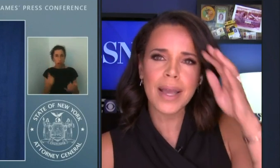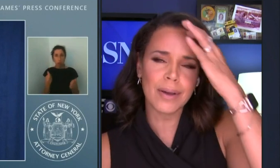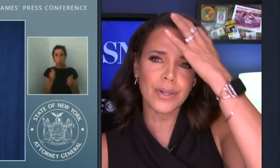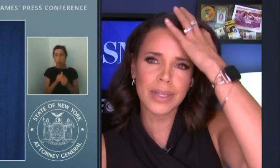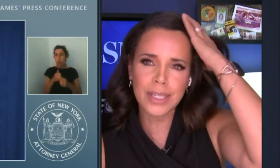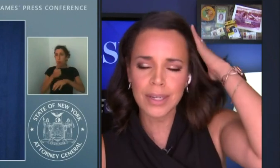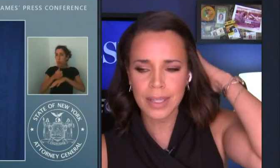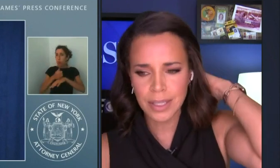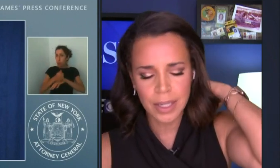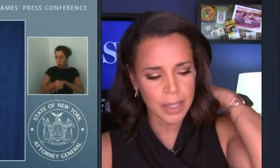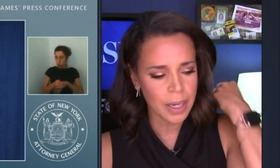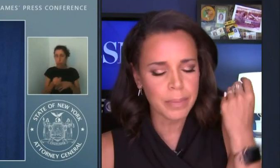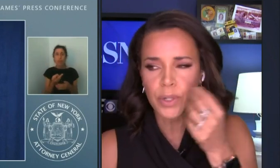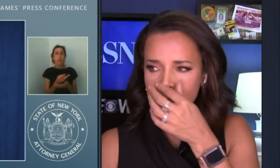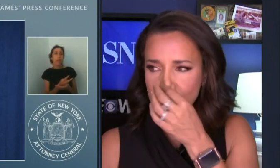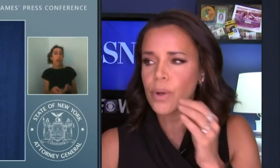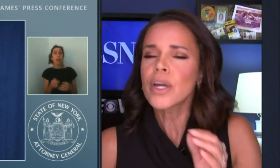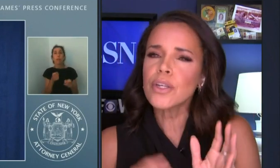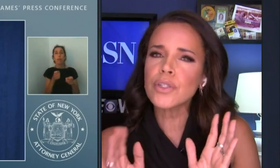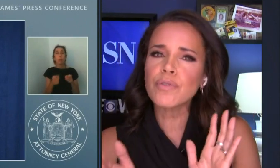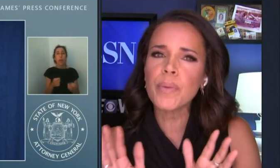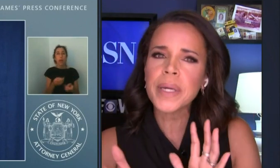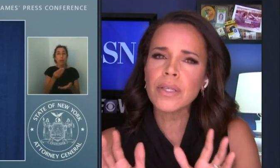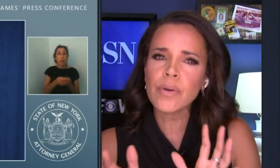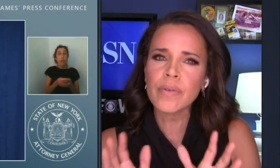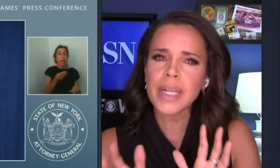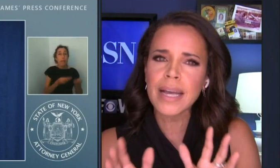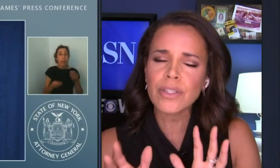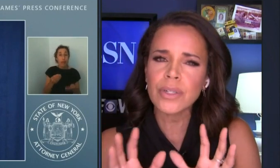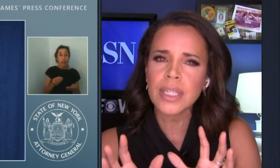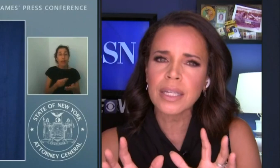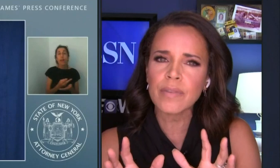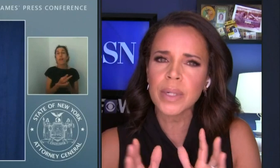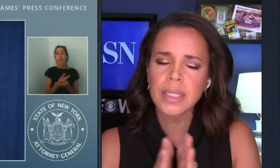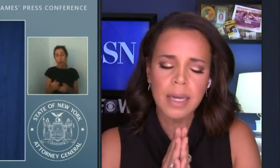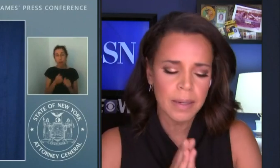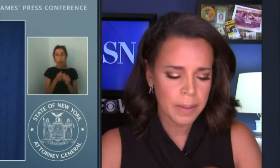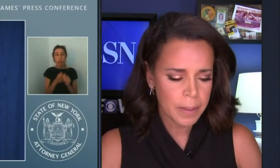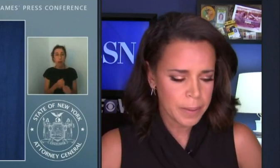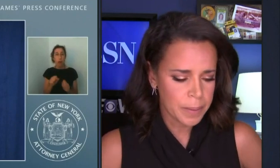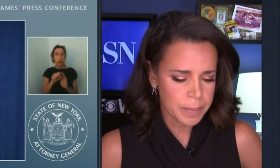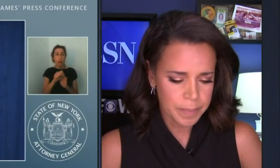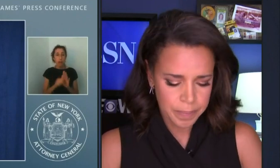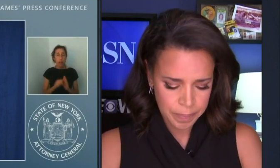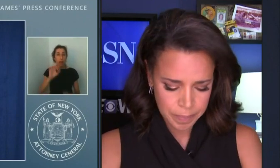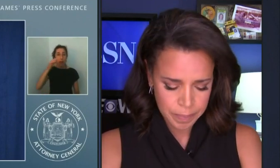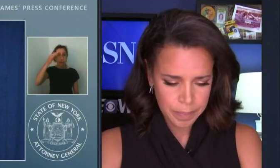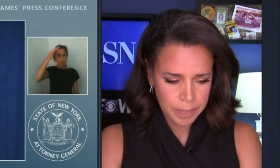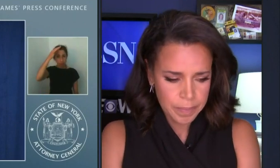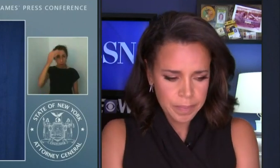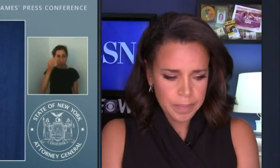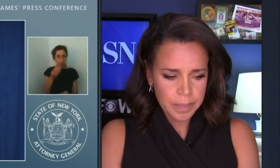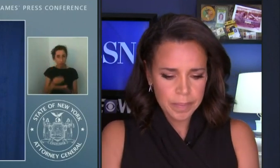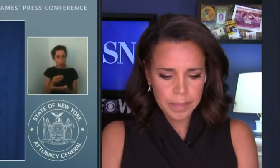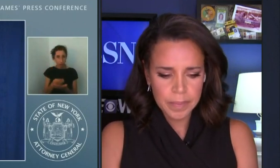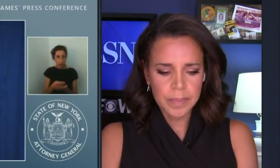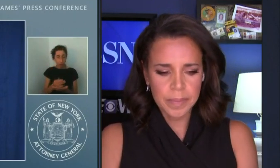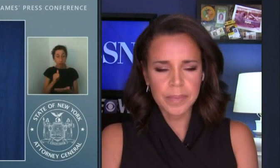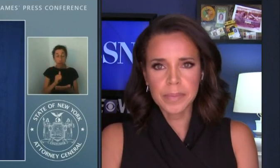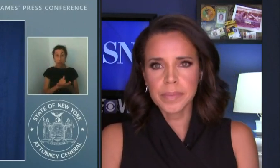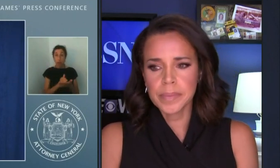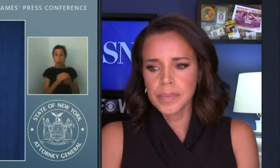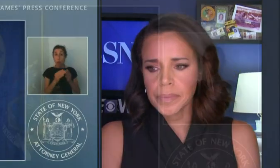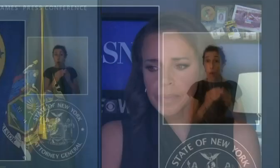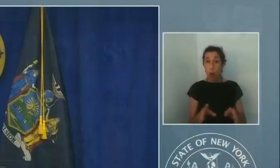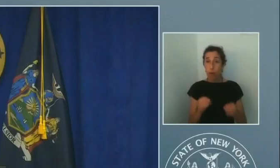you better now. No, that's good. That's good. Okay. I'm sorry. So can you just repeat sort of the last 30 seconds of what you said? Absolutely. So what I was saying is